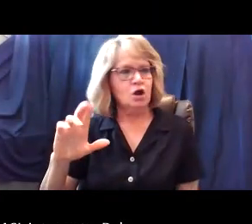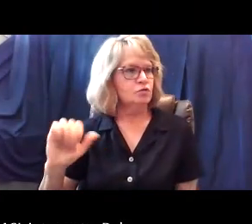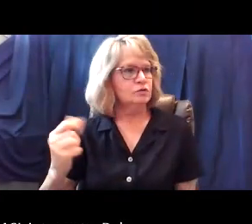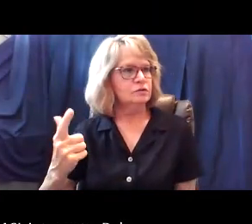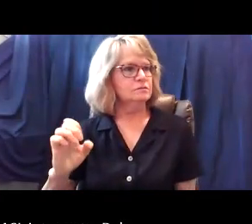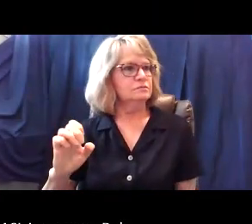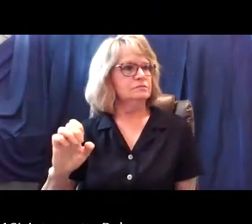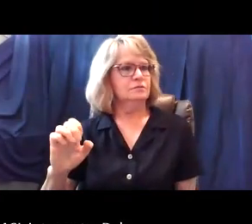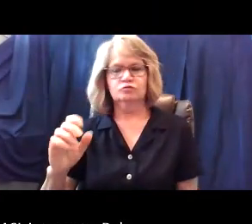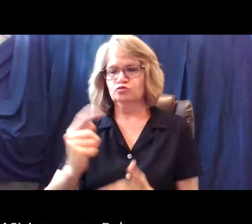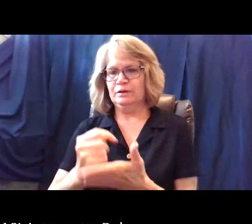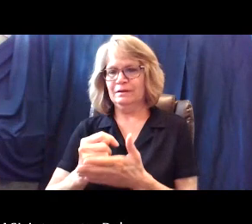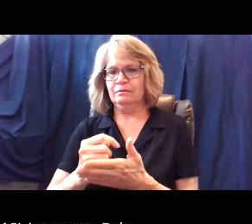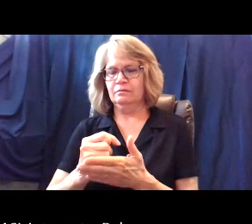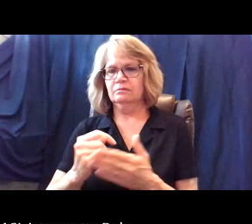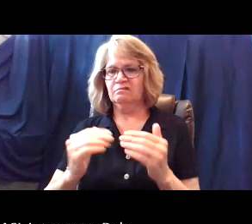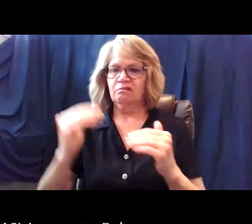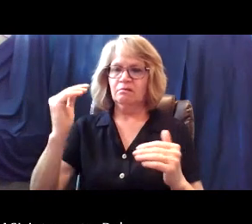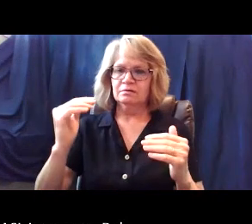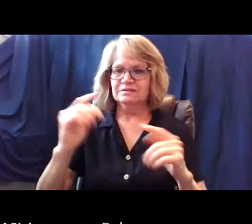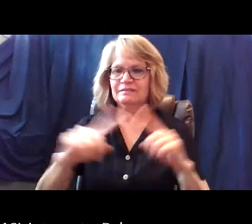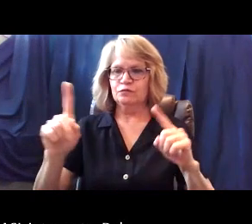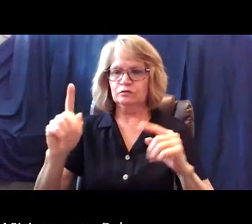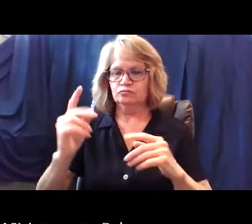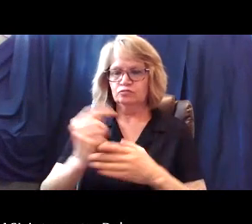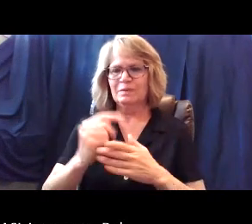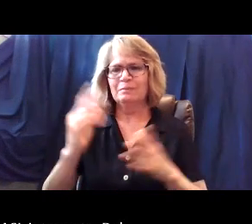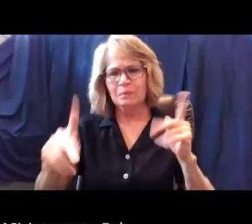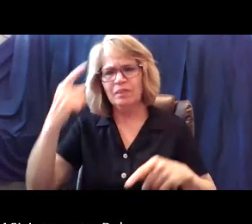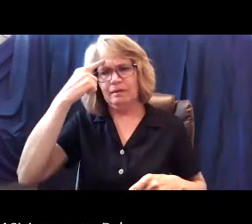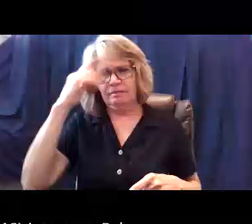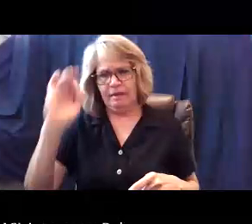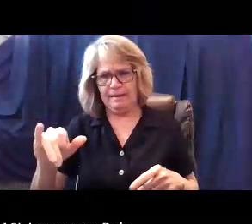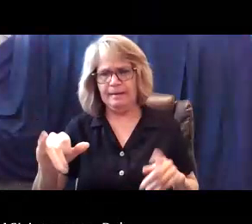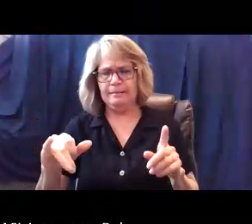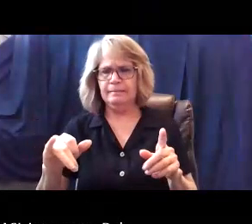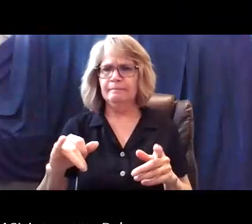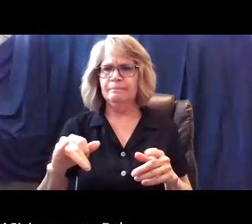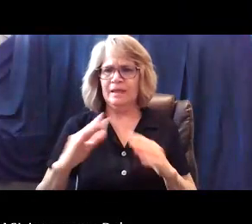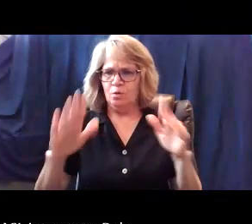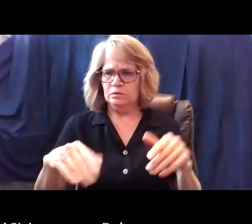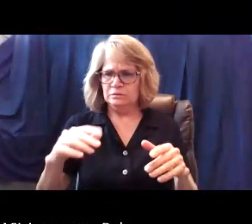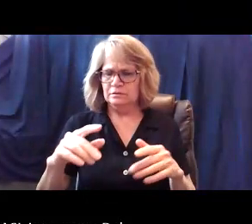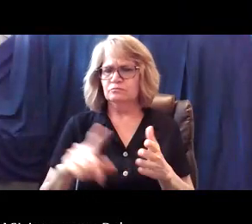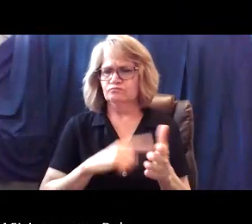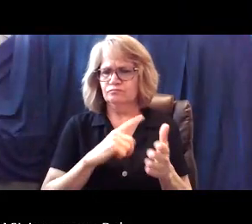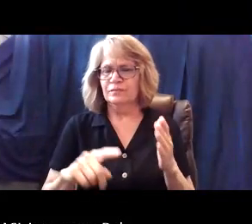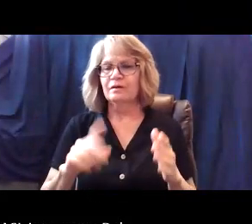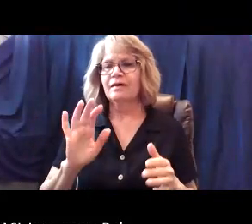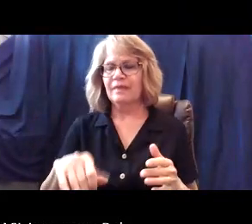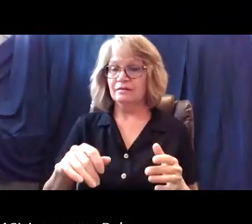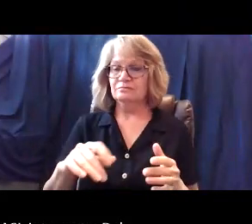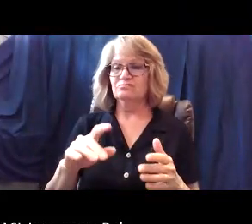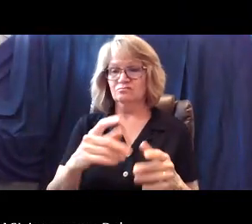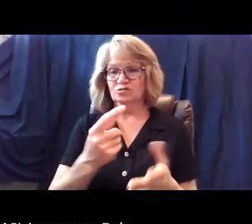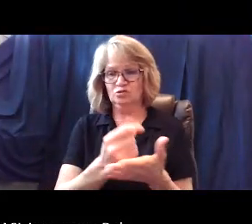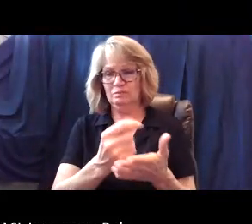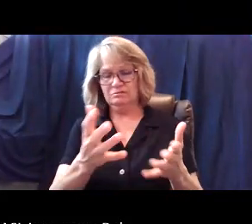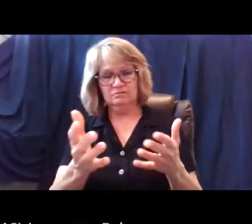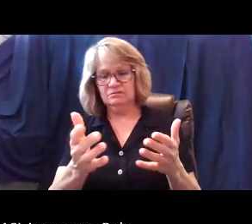lot of folks think about if they think about housing discrimination. It's treatment that directly discriminates against a member